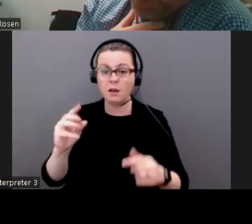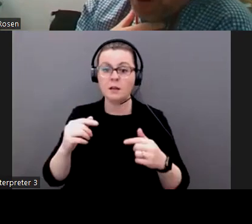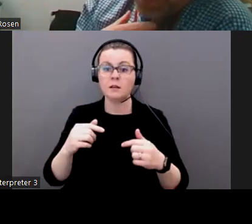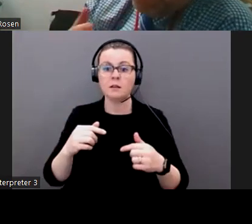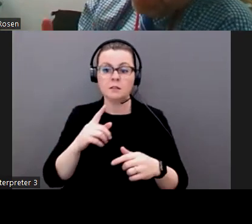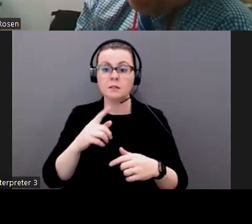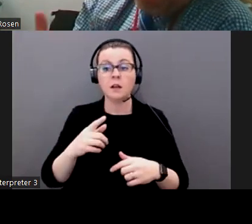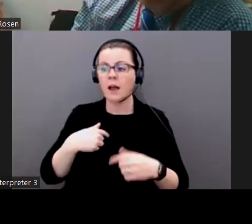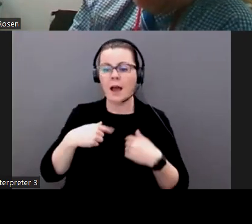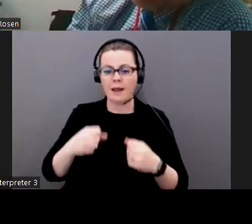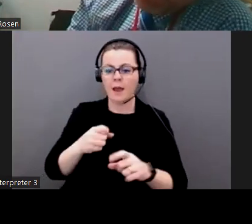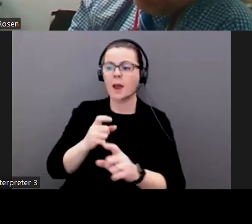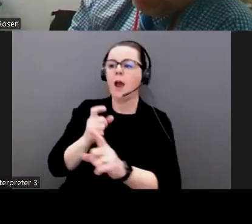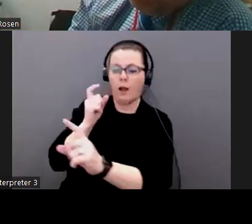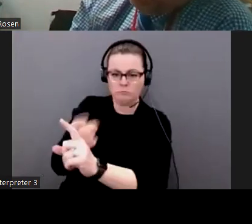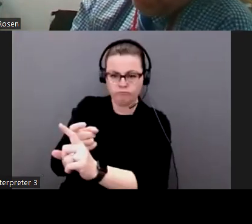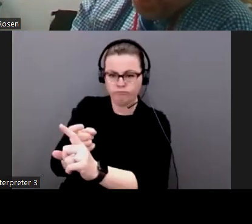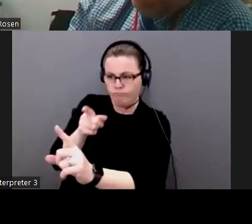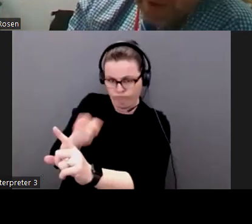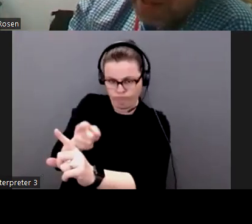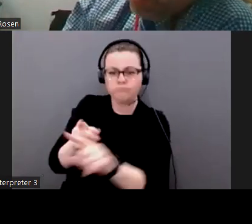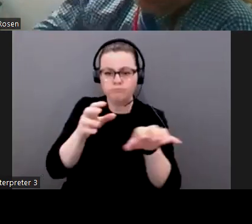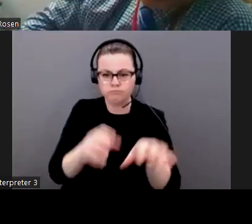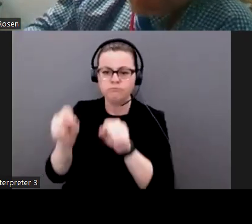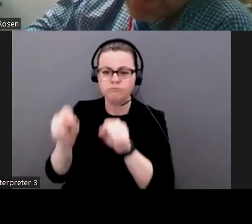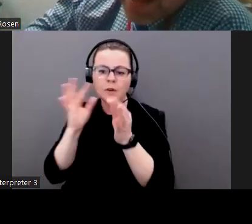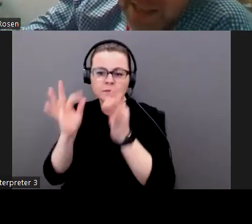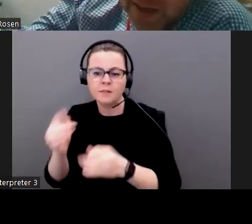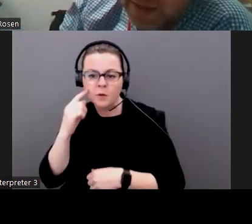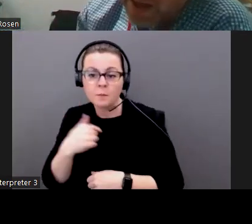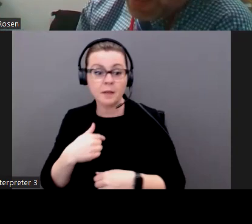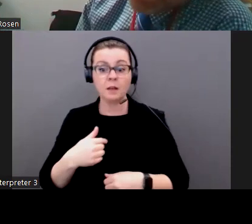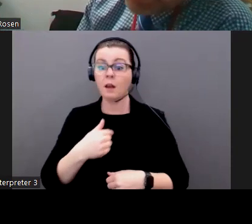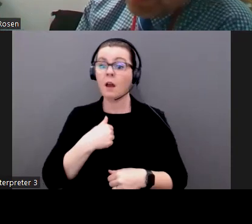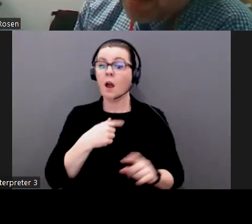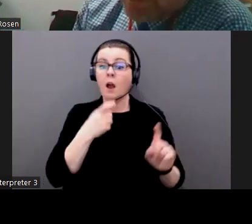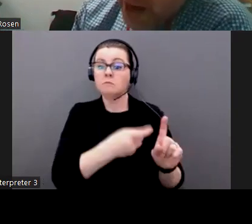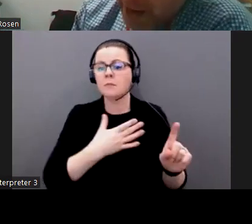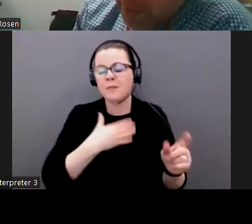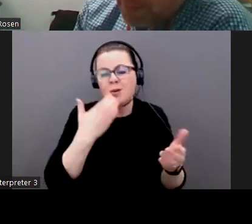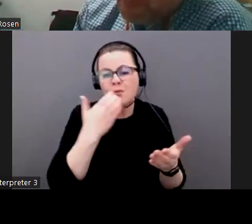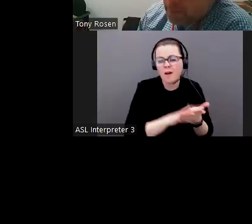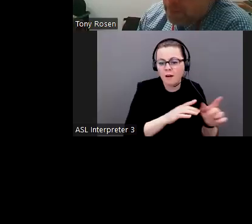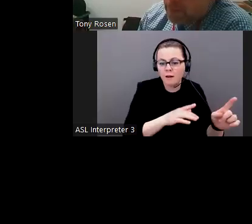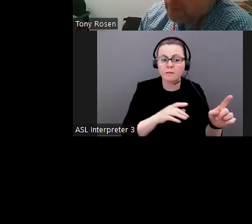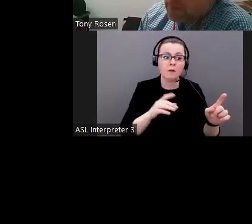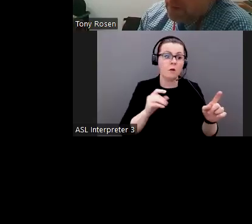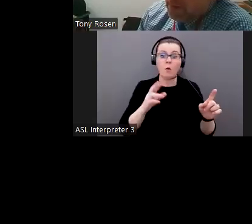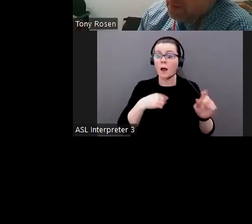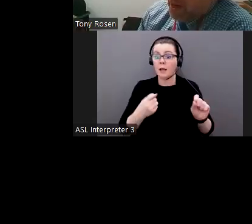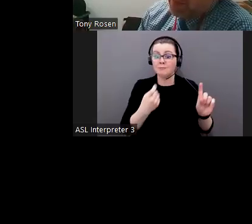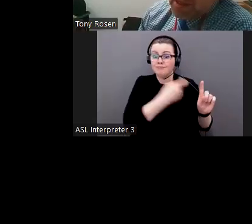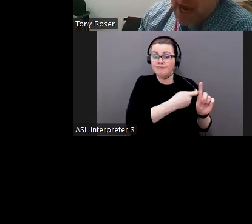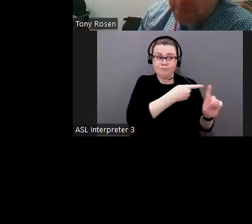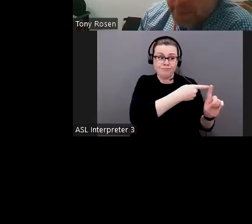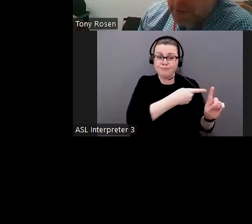Mine is my wife, but I could designate my parents. I could designate Alyssa. I could designate a friend.